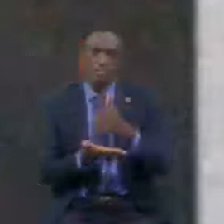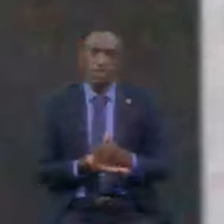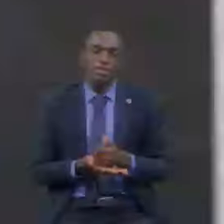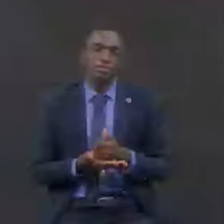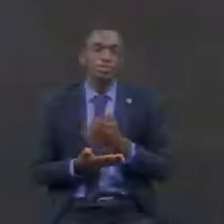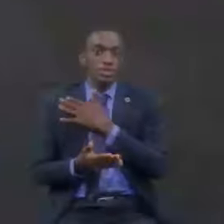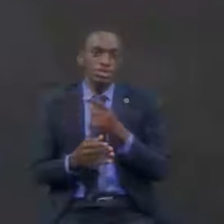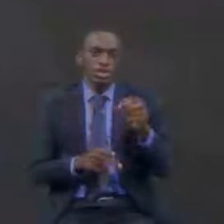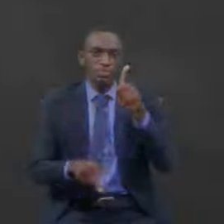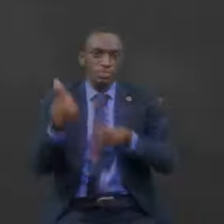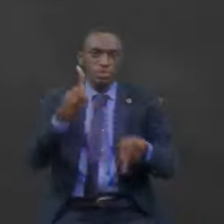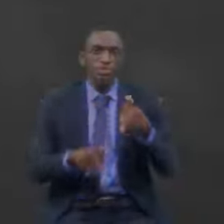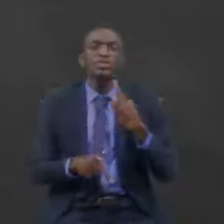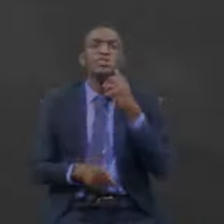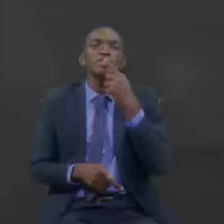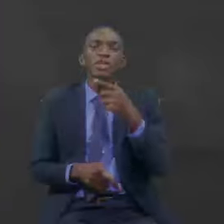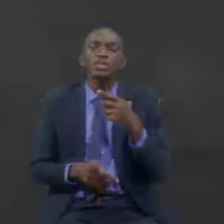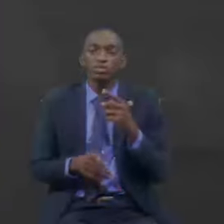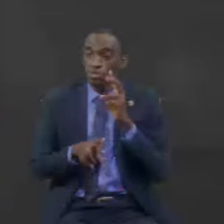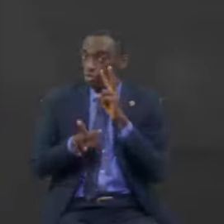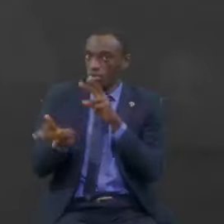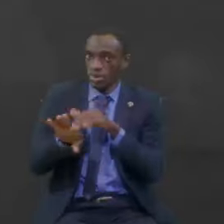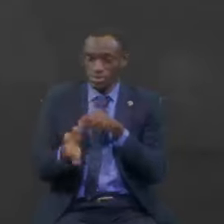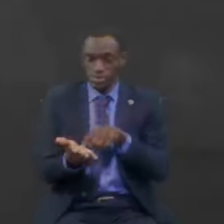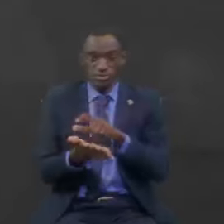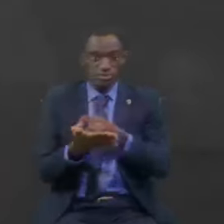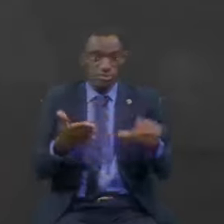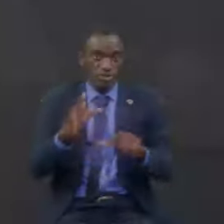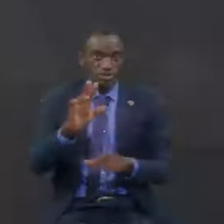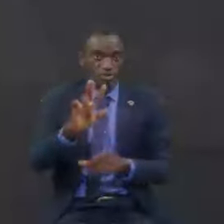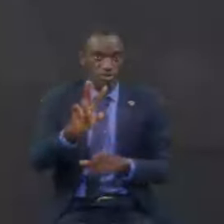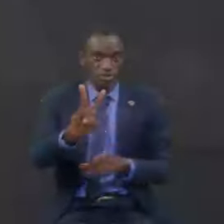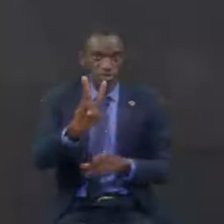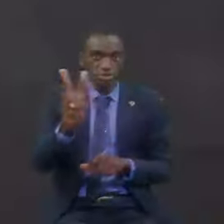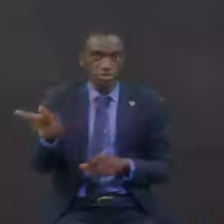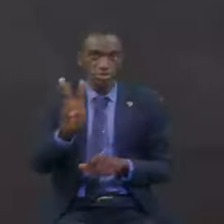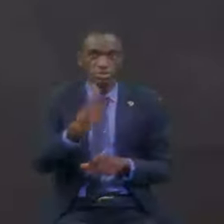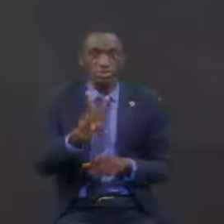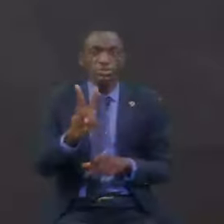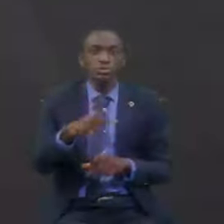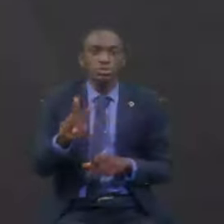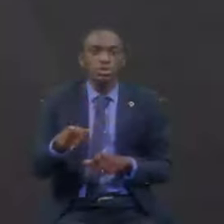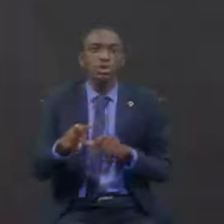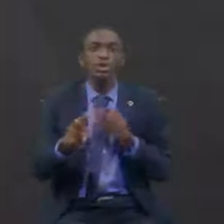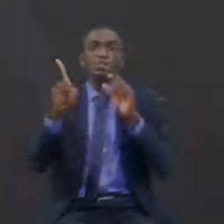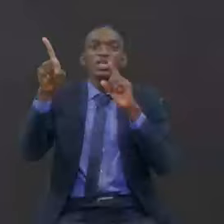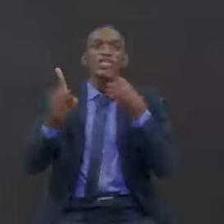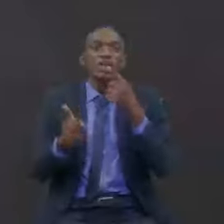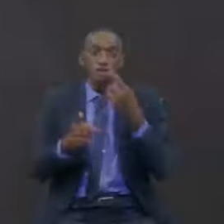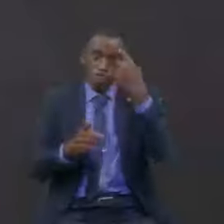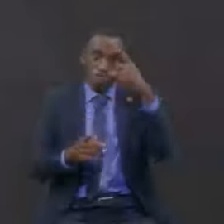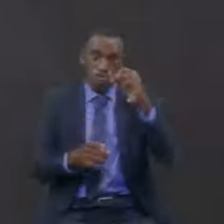at this, look at verse 22. In verse 22, it says, for the man was above